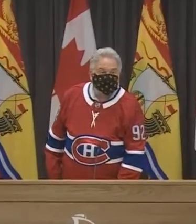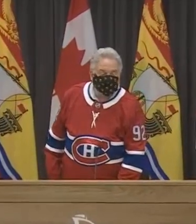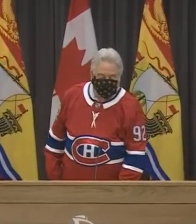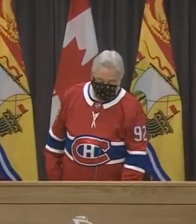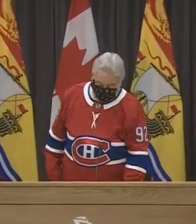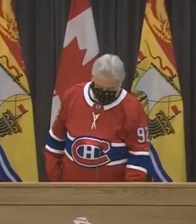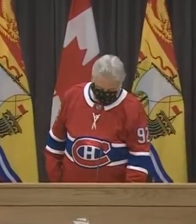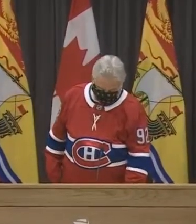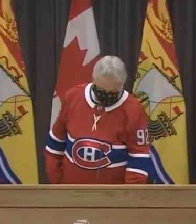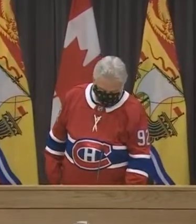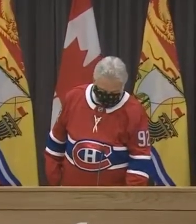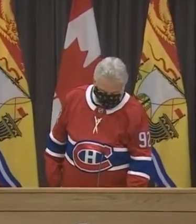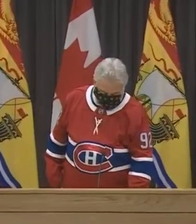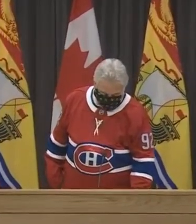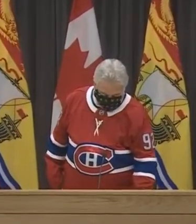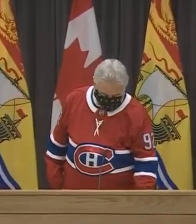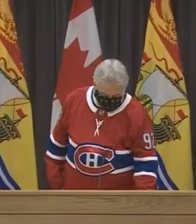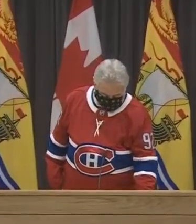COVID-19 au Nouveau-Brunswick.